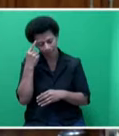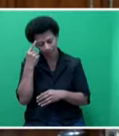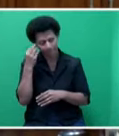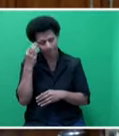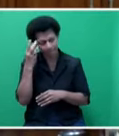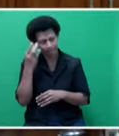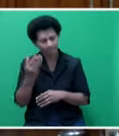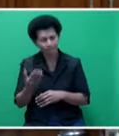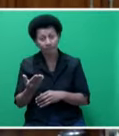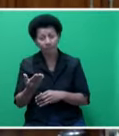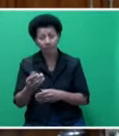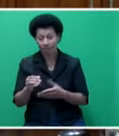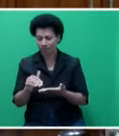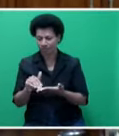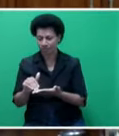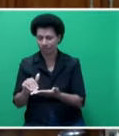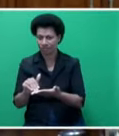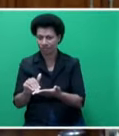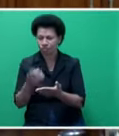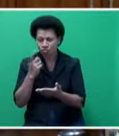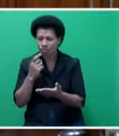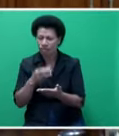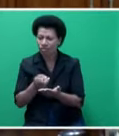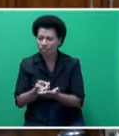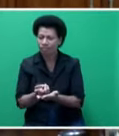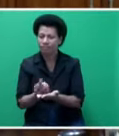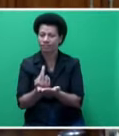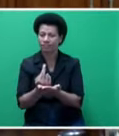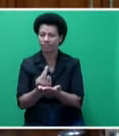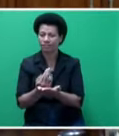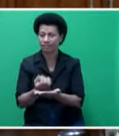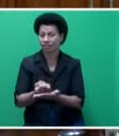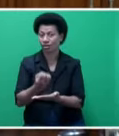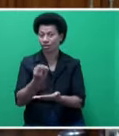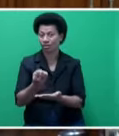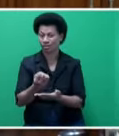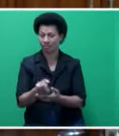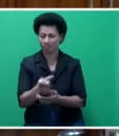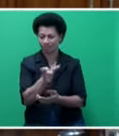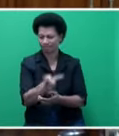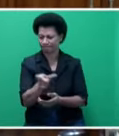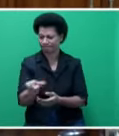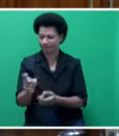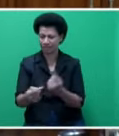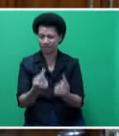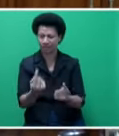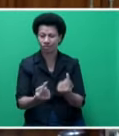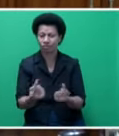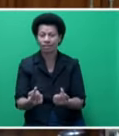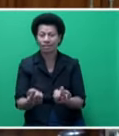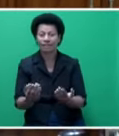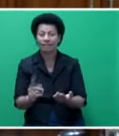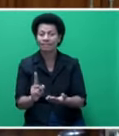quite debilitating for the economy and also for the personal security of many individuals if people start getting their homes being mortgage